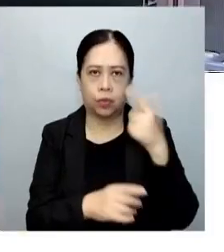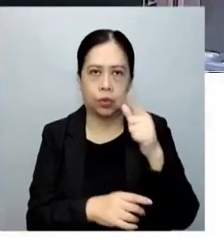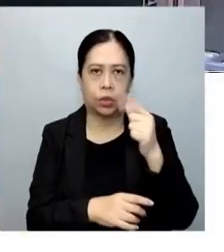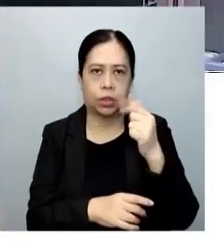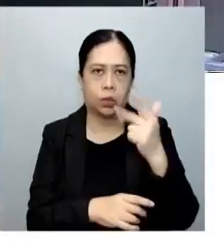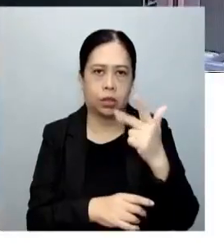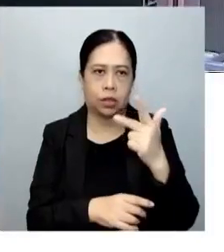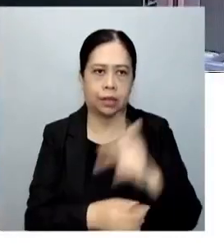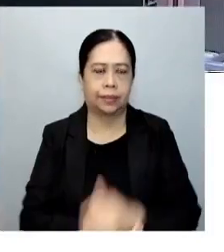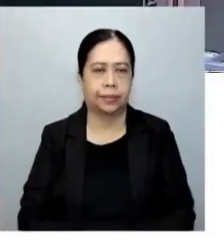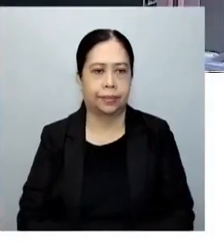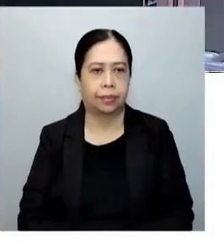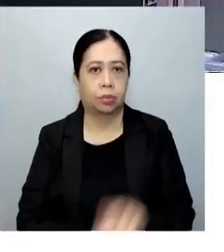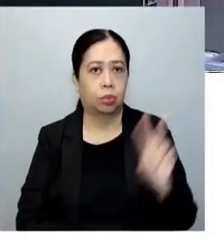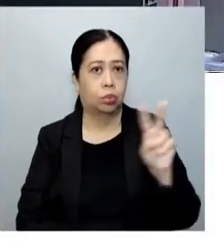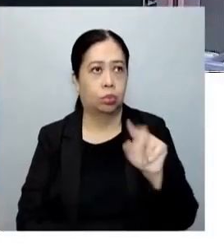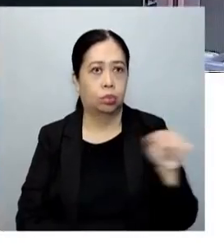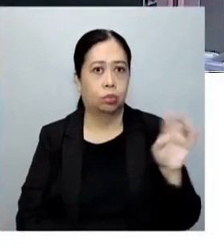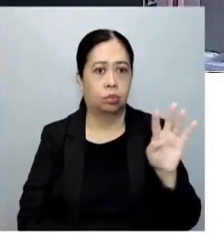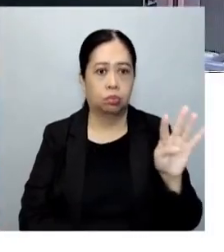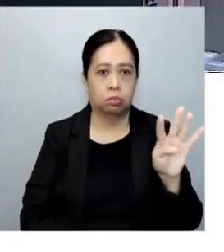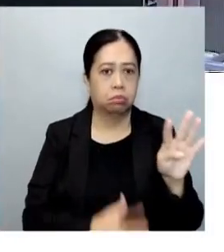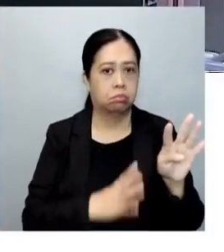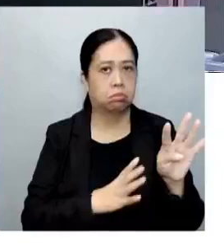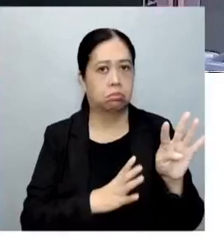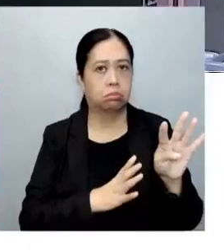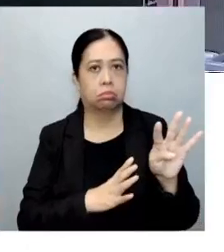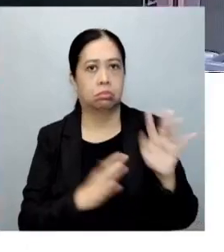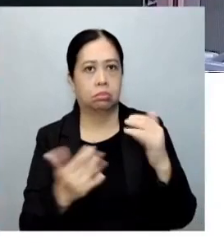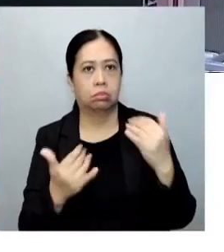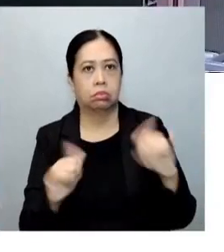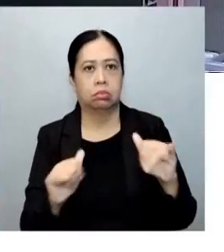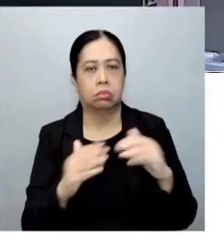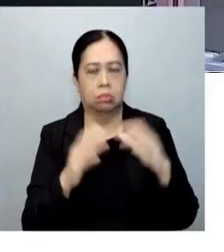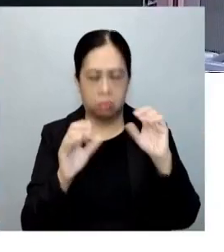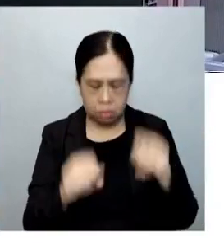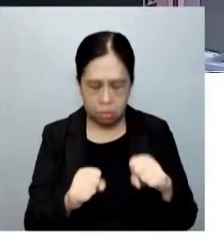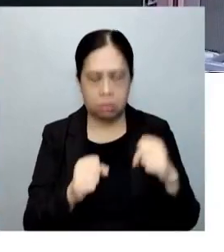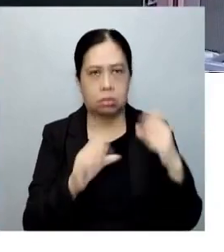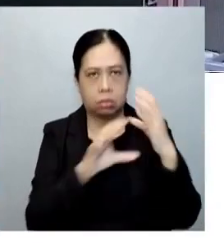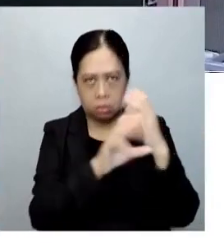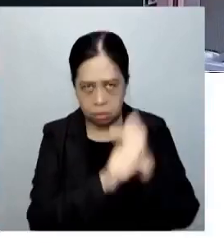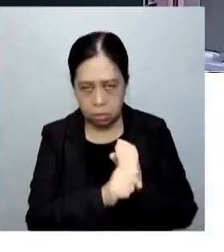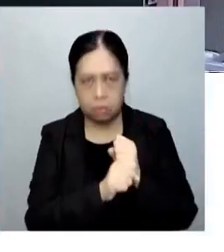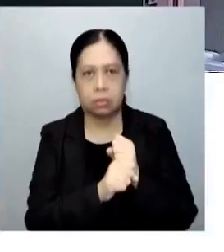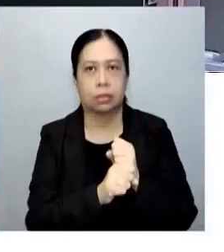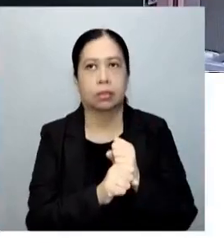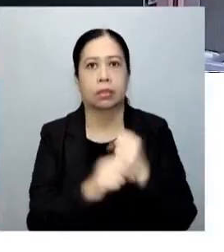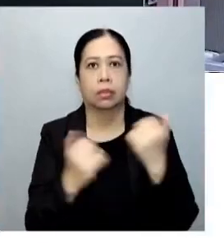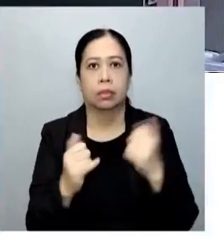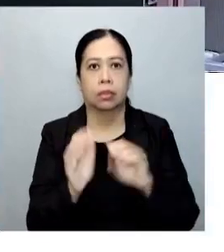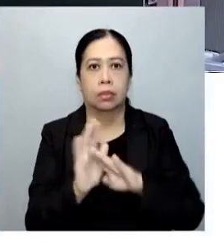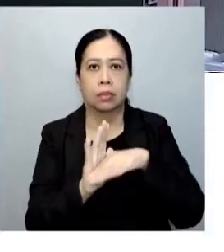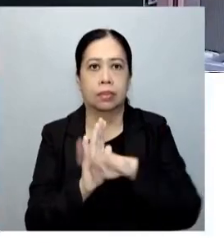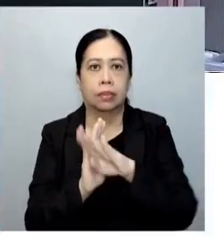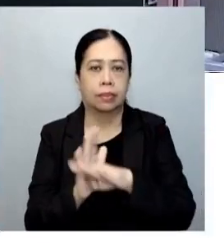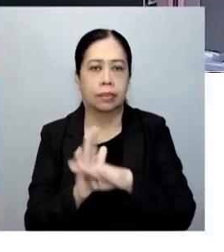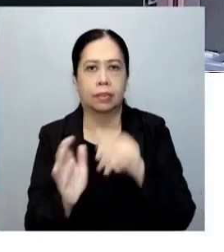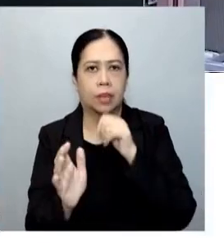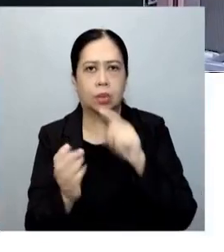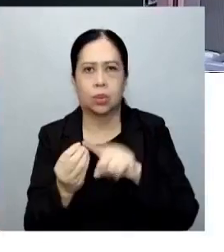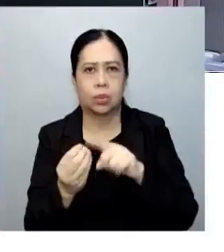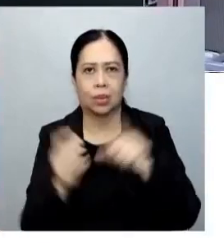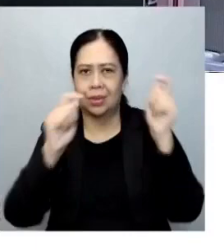2023. 2-4 is very manageable. I think it's still very achievable. Now, the inflation is not just about typhoons, you know.